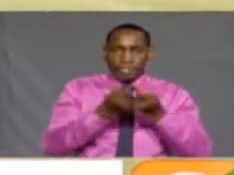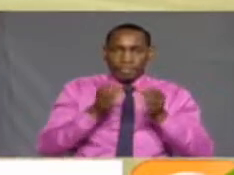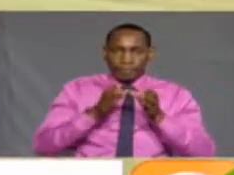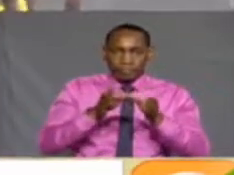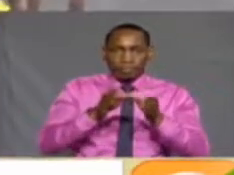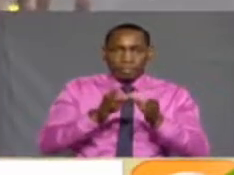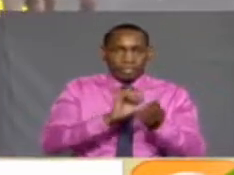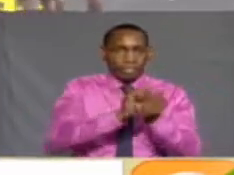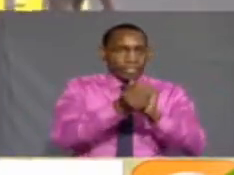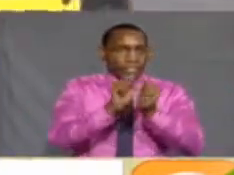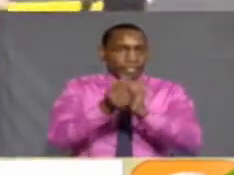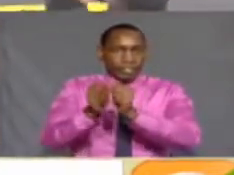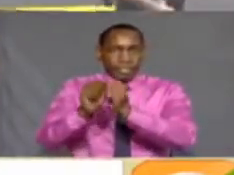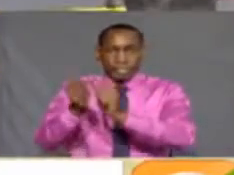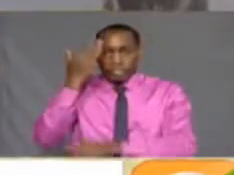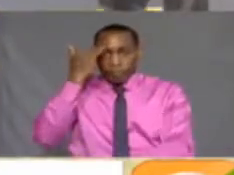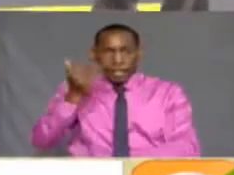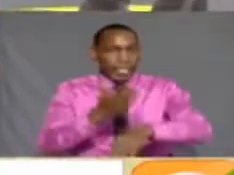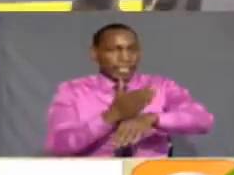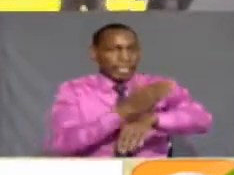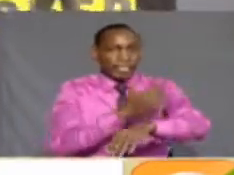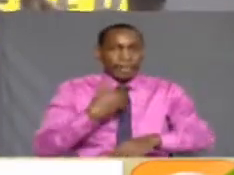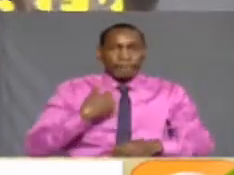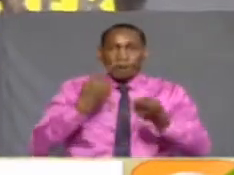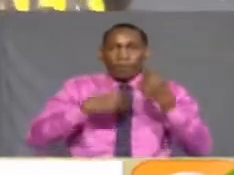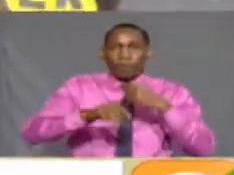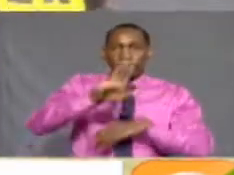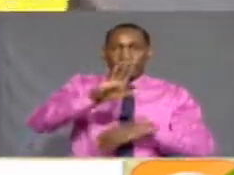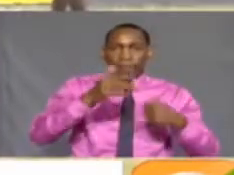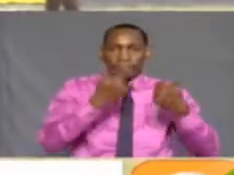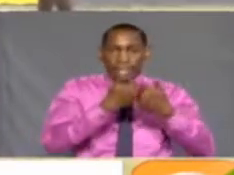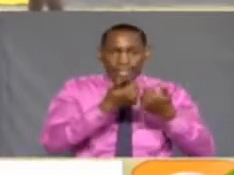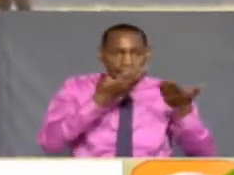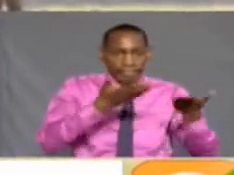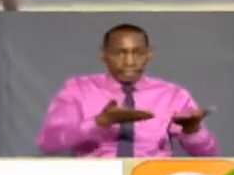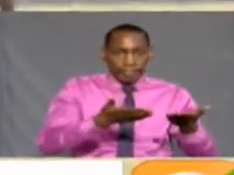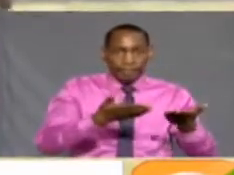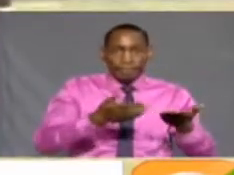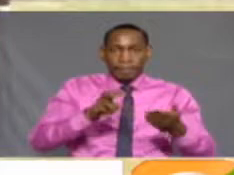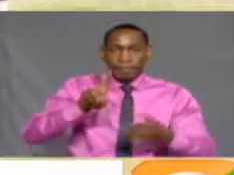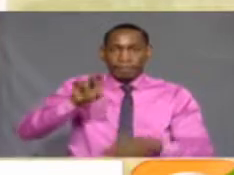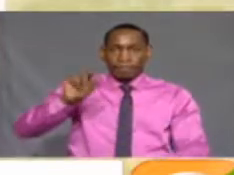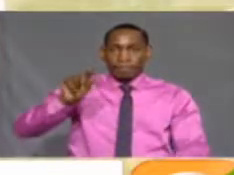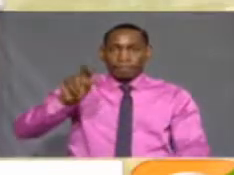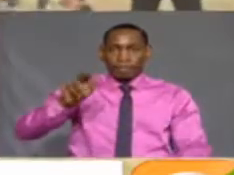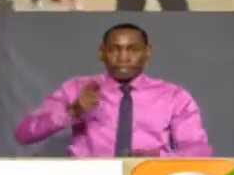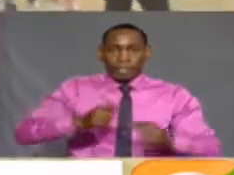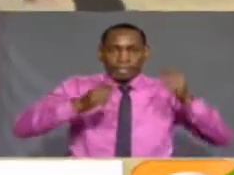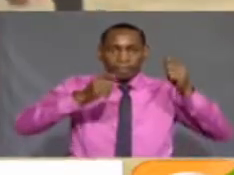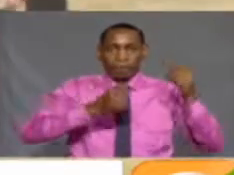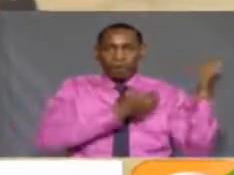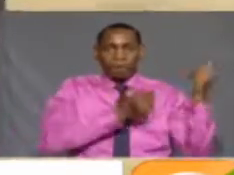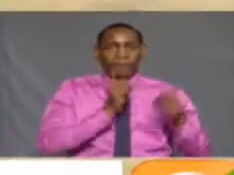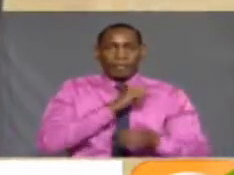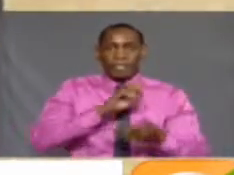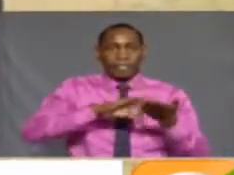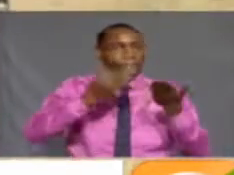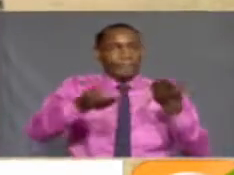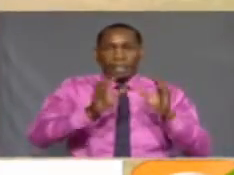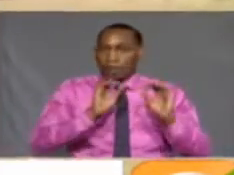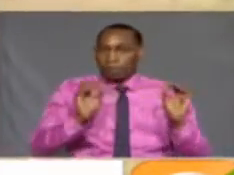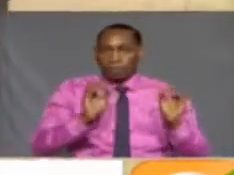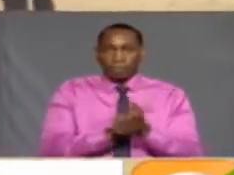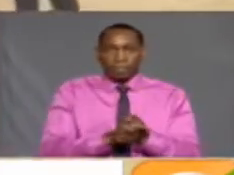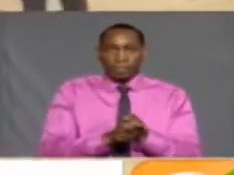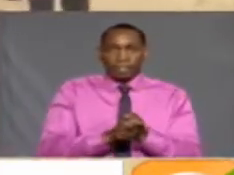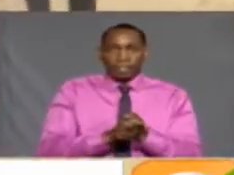make personnel changes due to injuries, have won 5 matches so far in the Victoria Cup and will be hoping to finish unbeaten in the tournament.